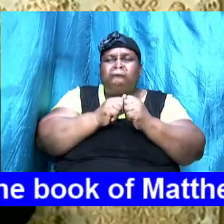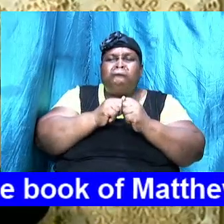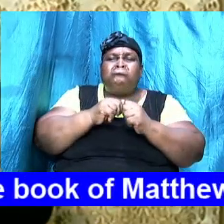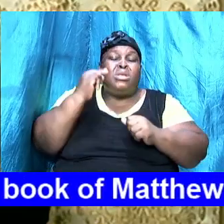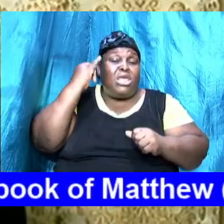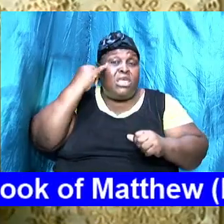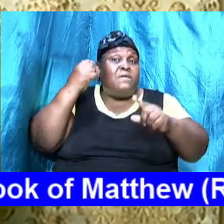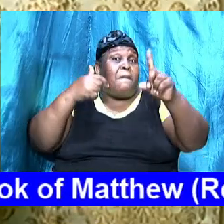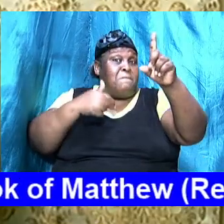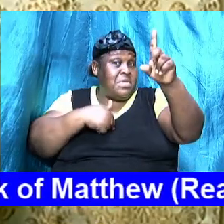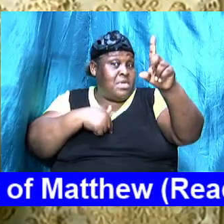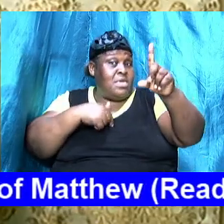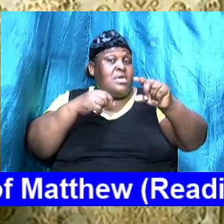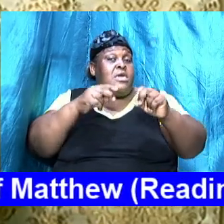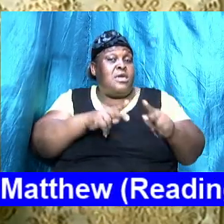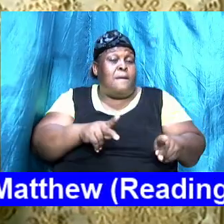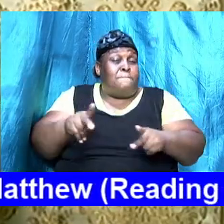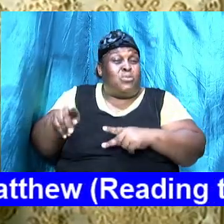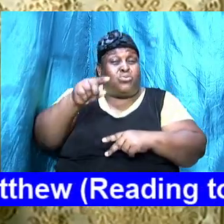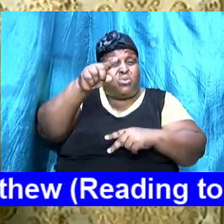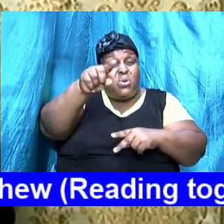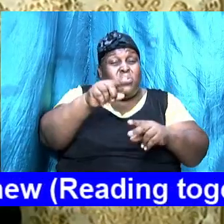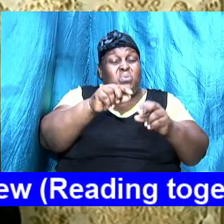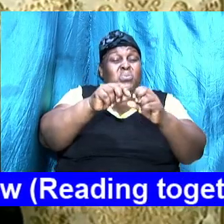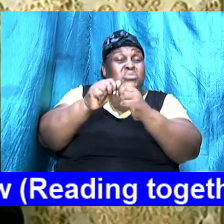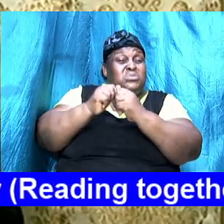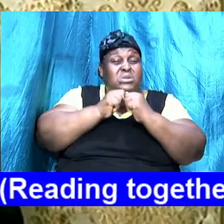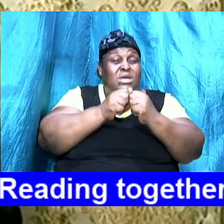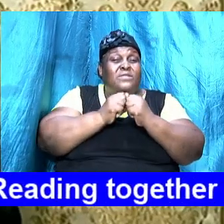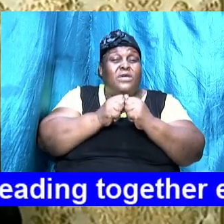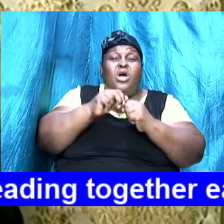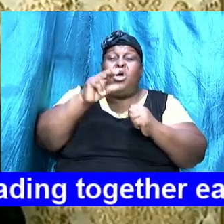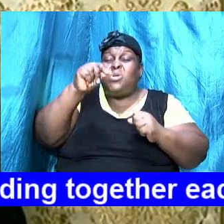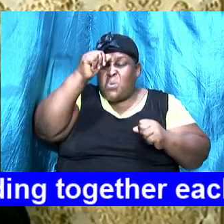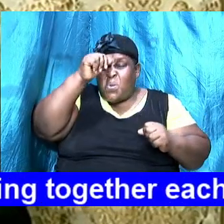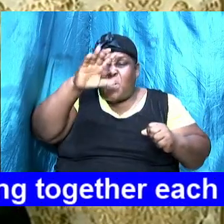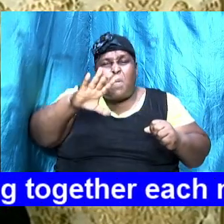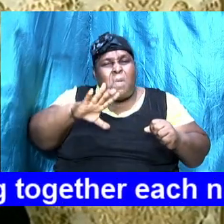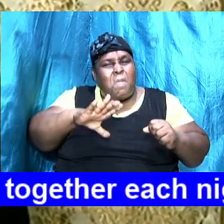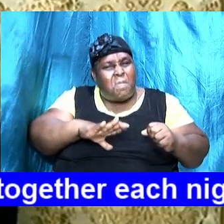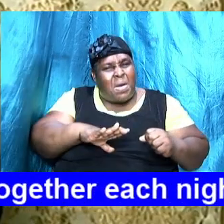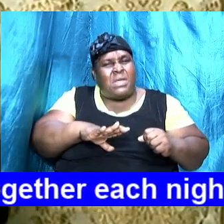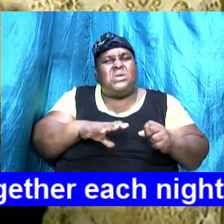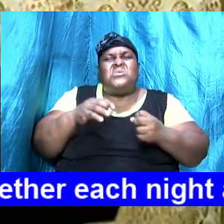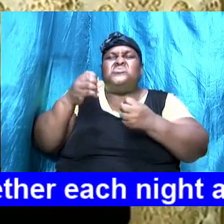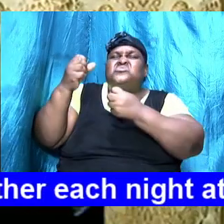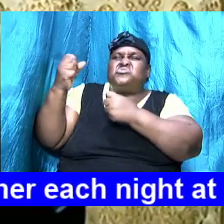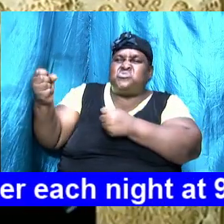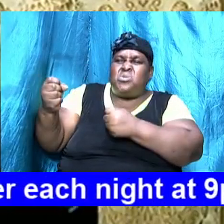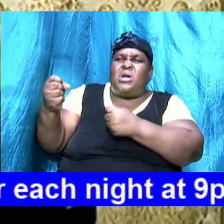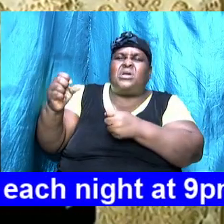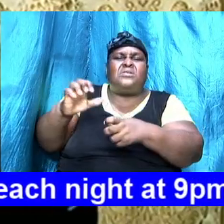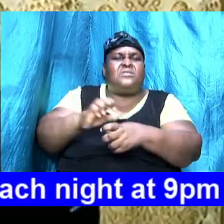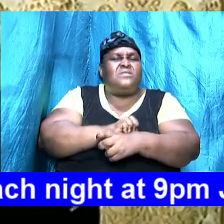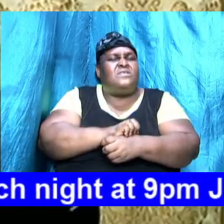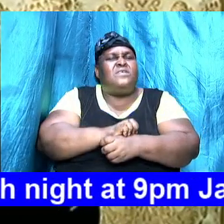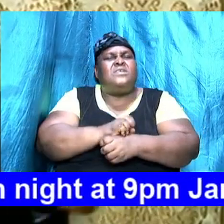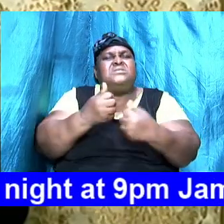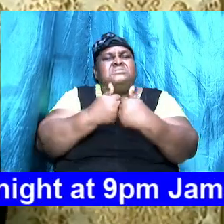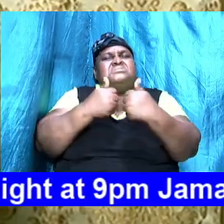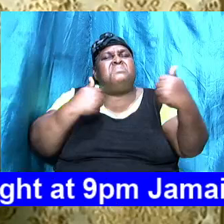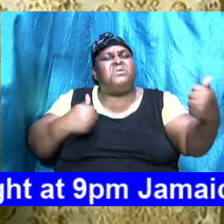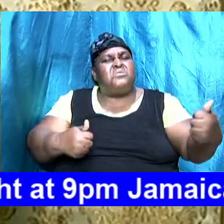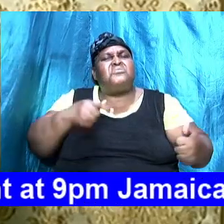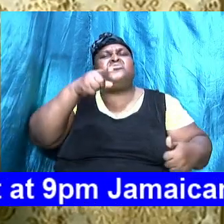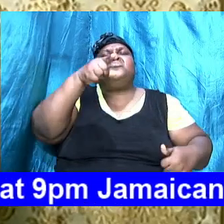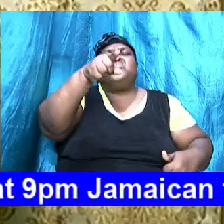no circumstance, no issue can arise that is strong enough to set you apart.